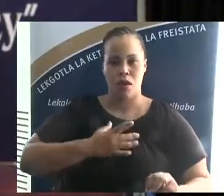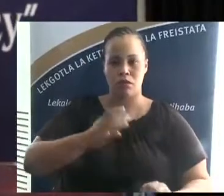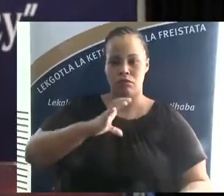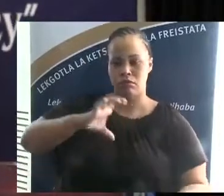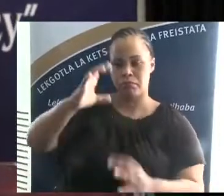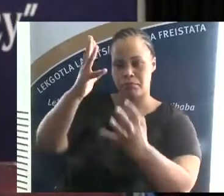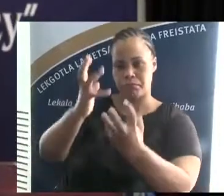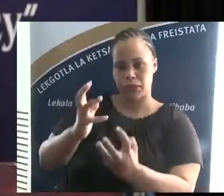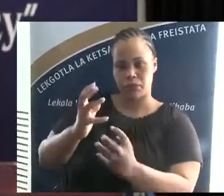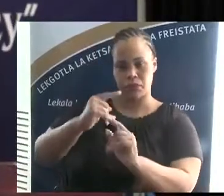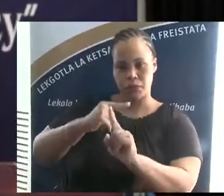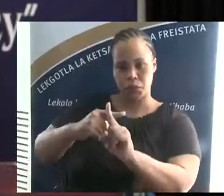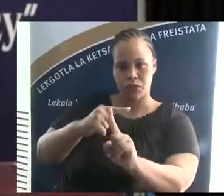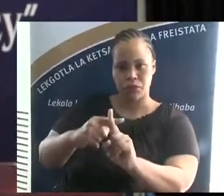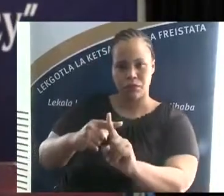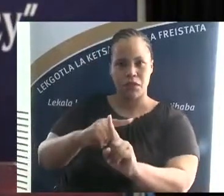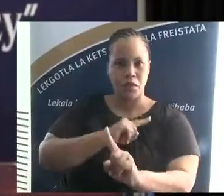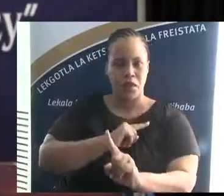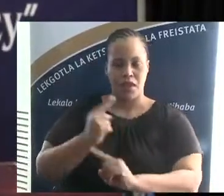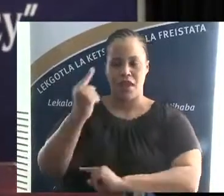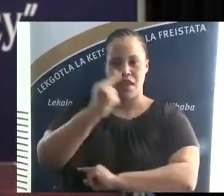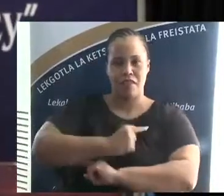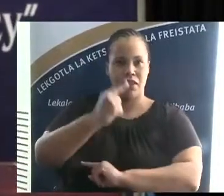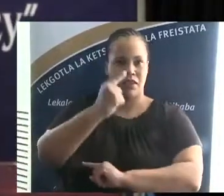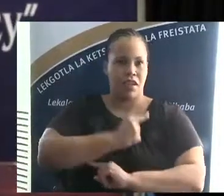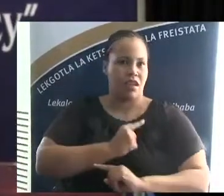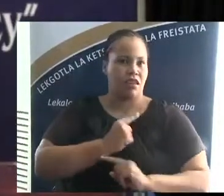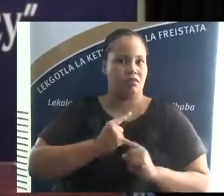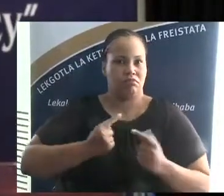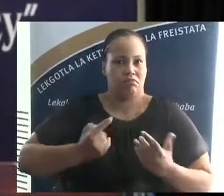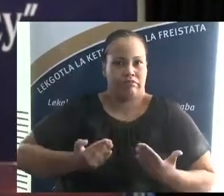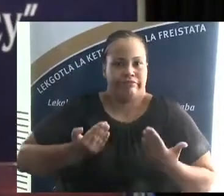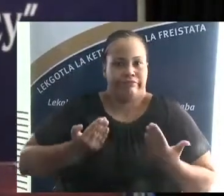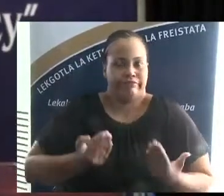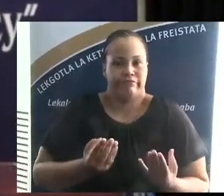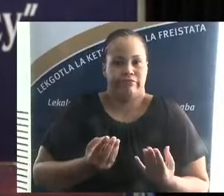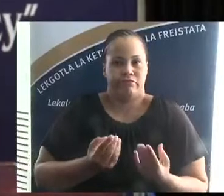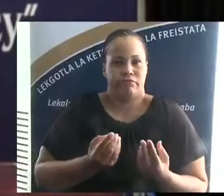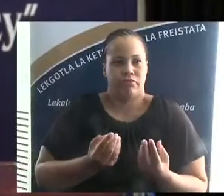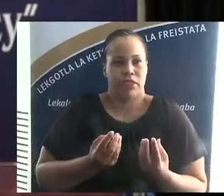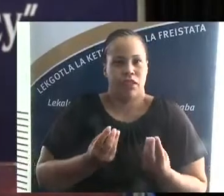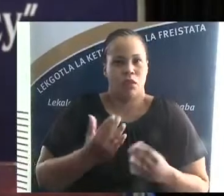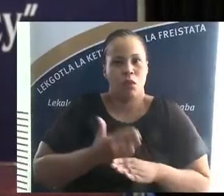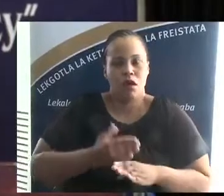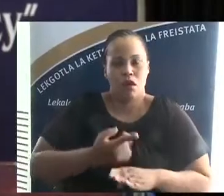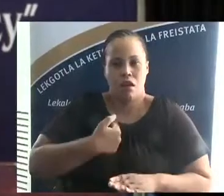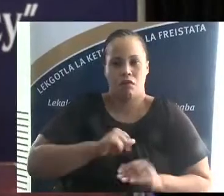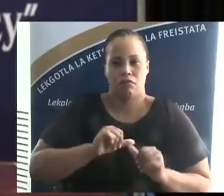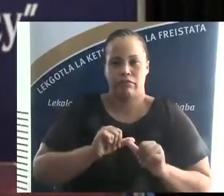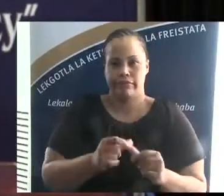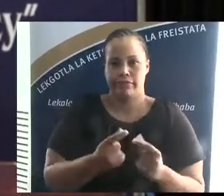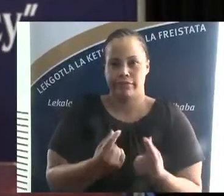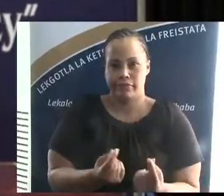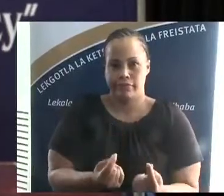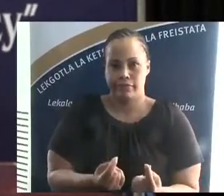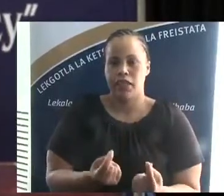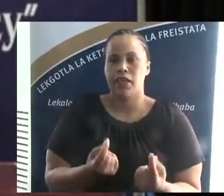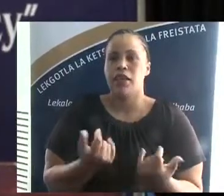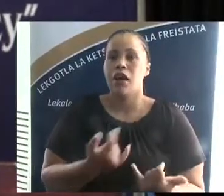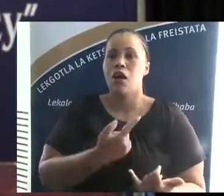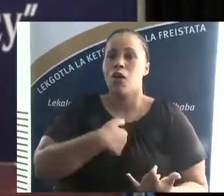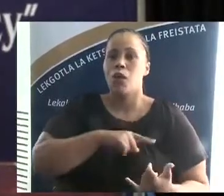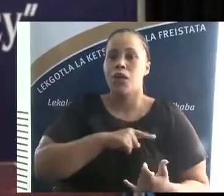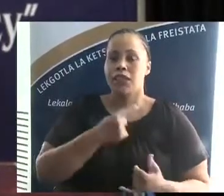to meet our daily obligations without impeding on payments to suppliers. Henceforth, the reduction of our 30-day